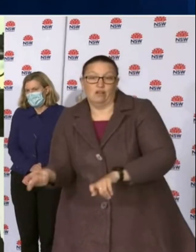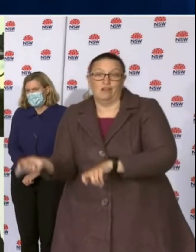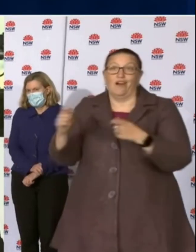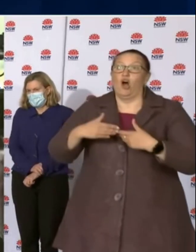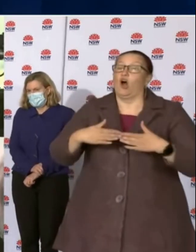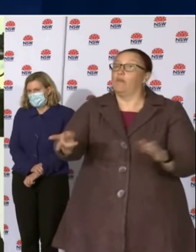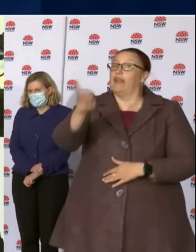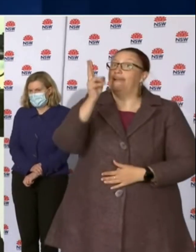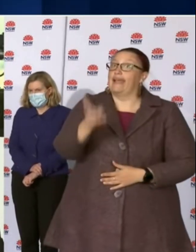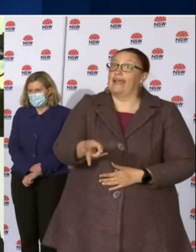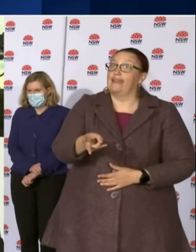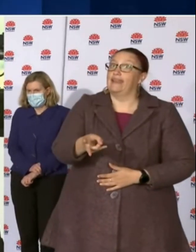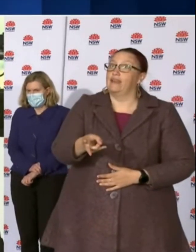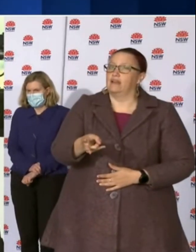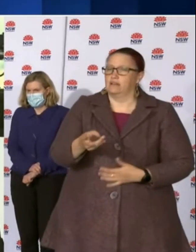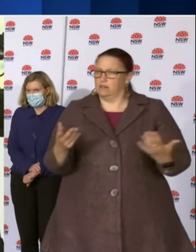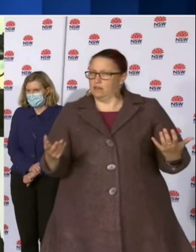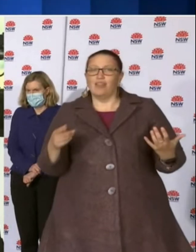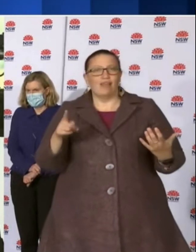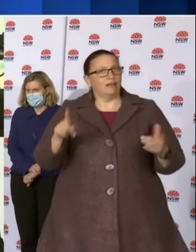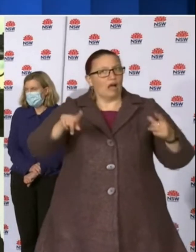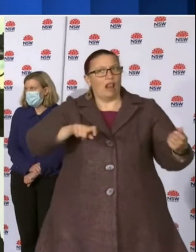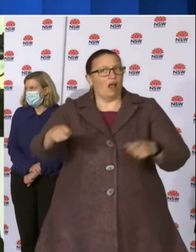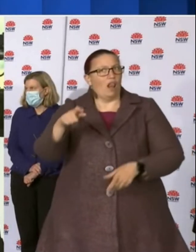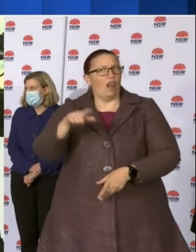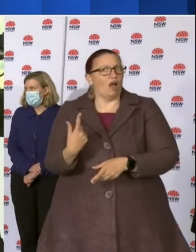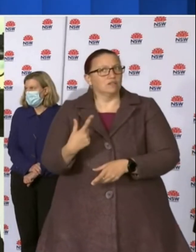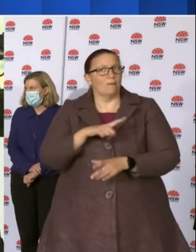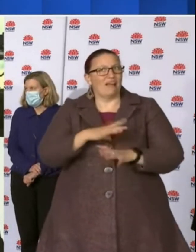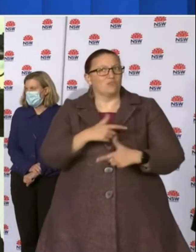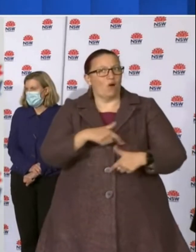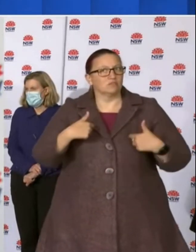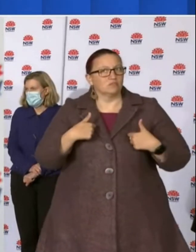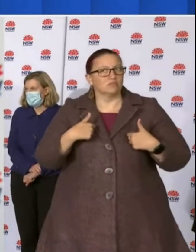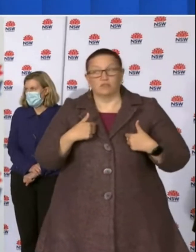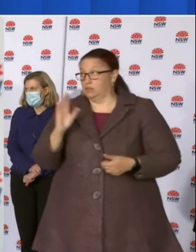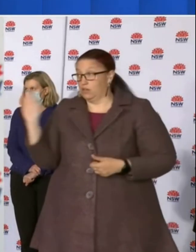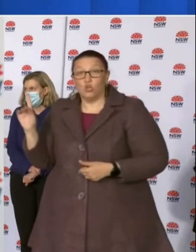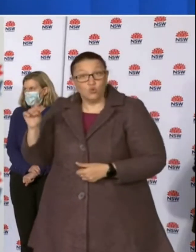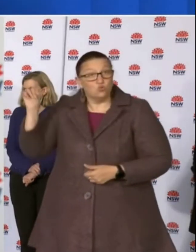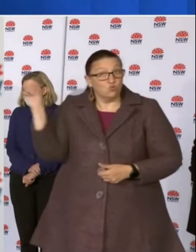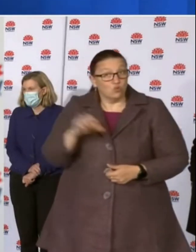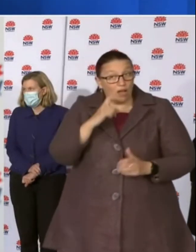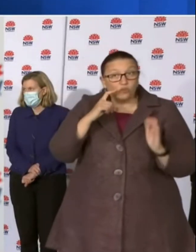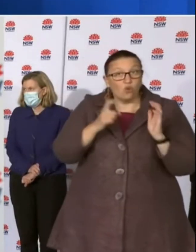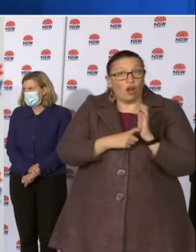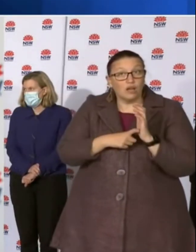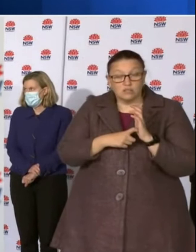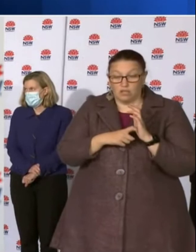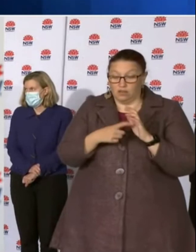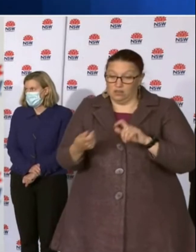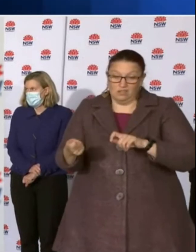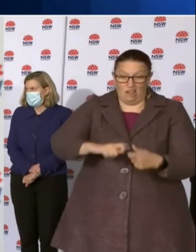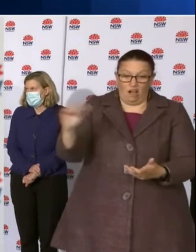strategy adopted by Victoria this time is what we should have adopted? We did adopt a go hard. But obviously the advice